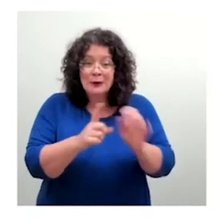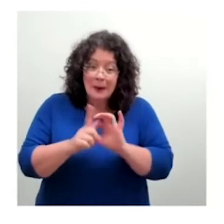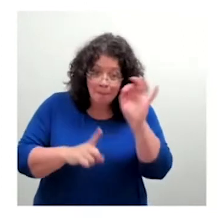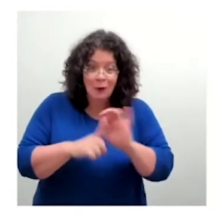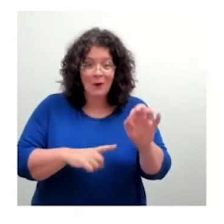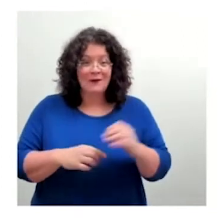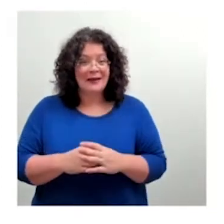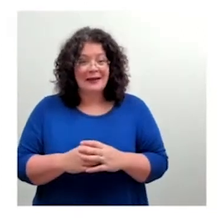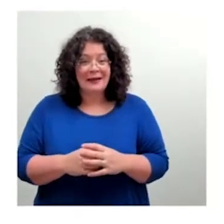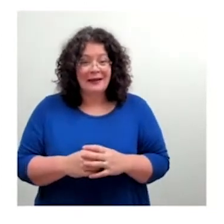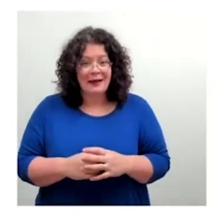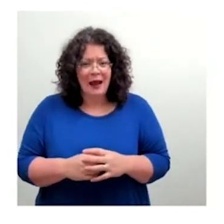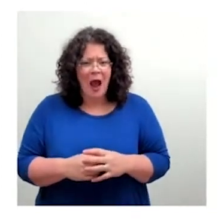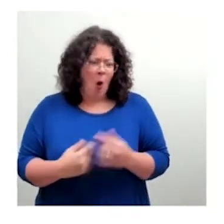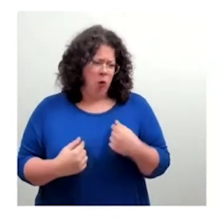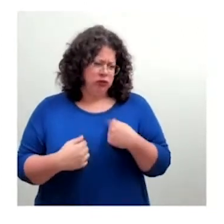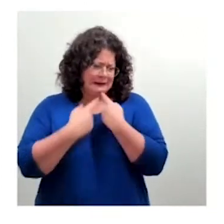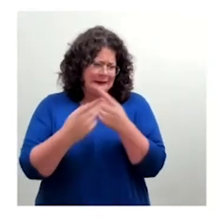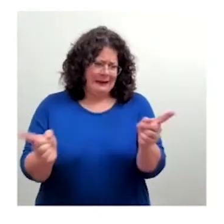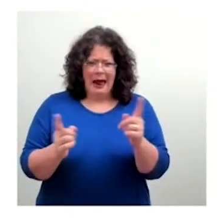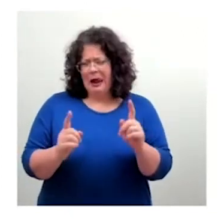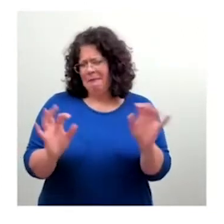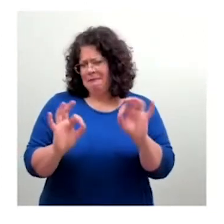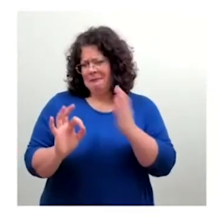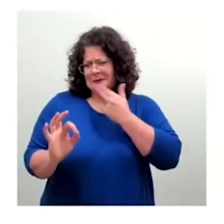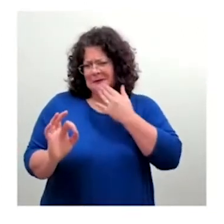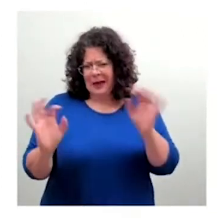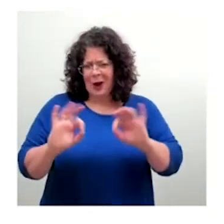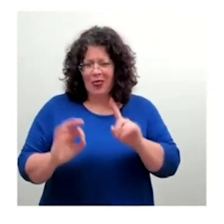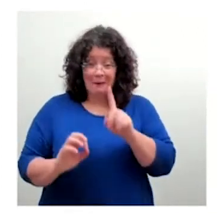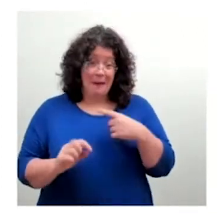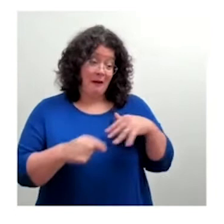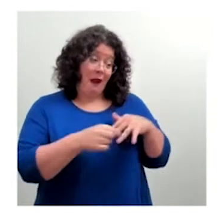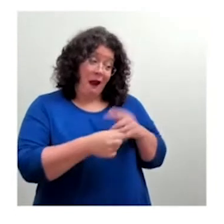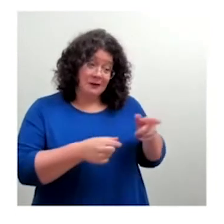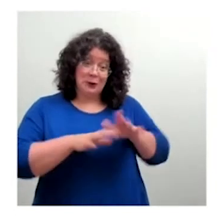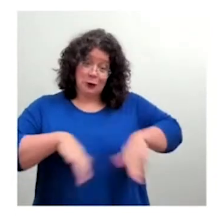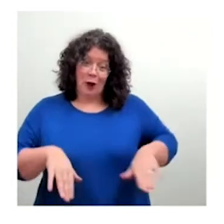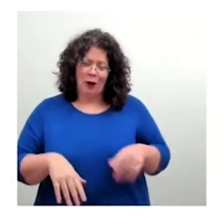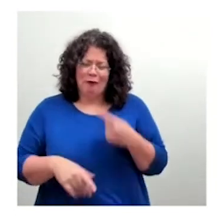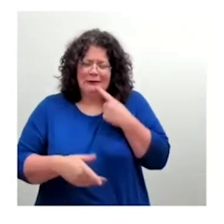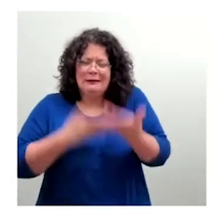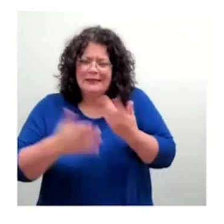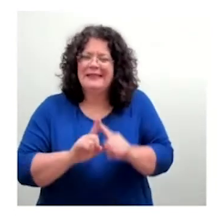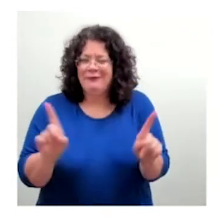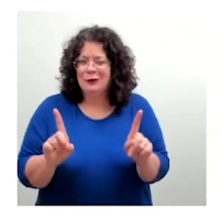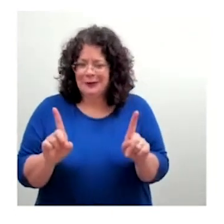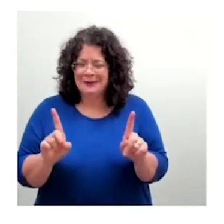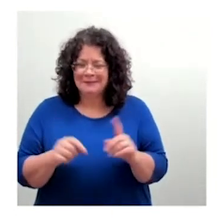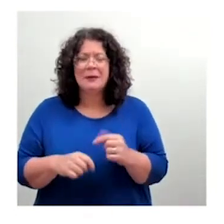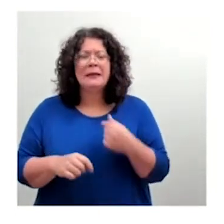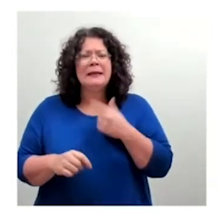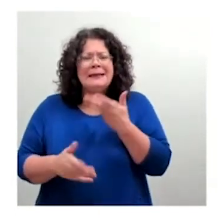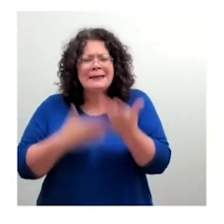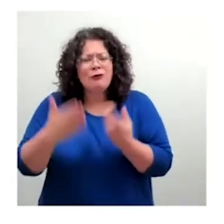me, I am a white middle-aged woman. I have black rimmed glasses on, I have red